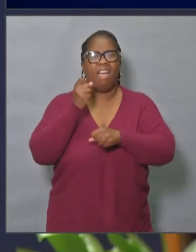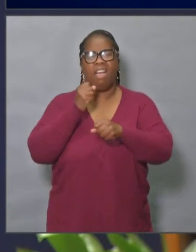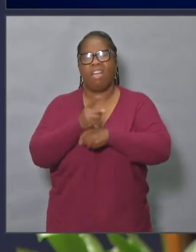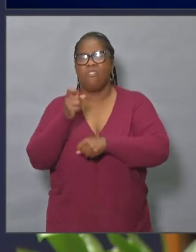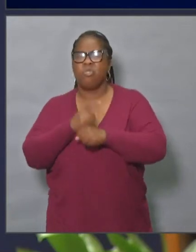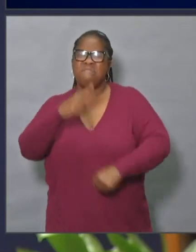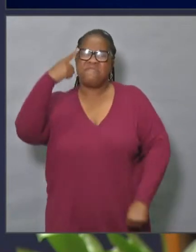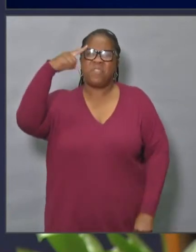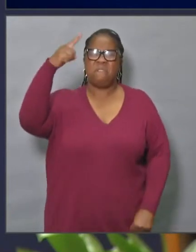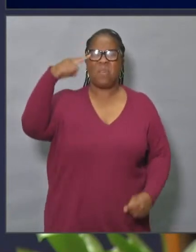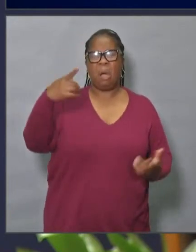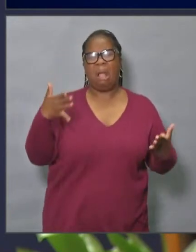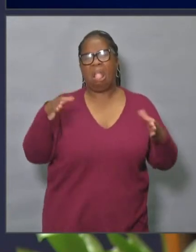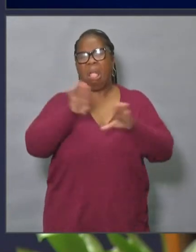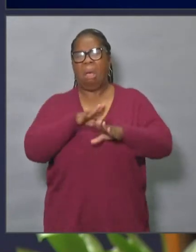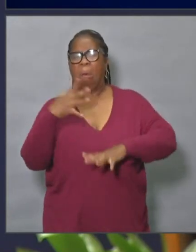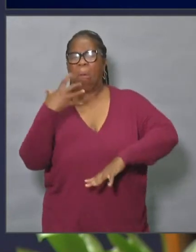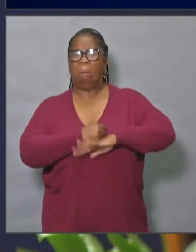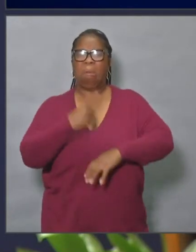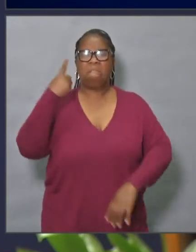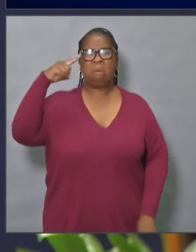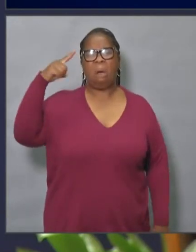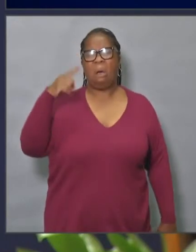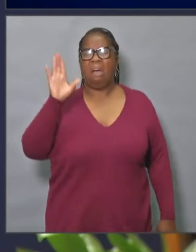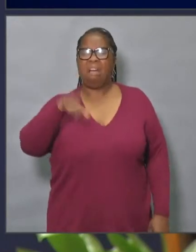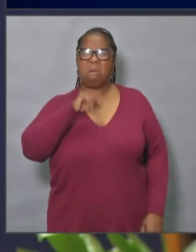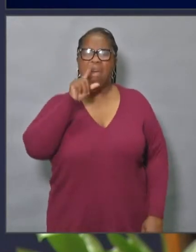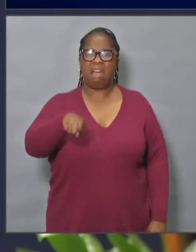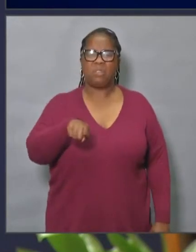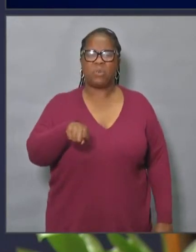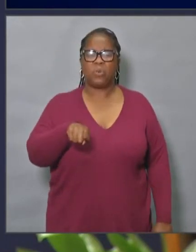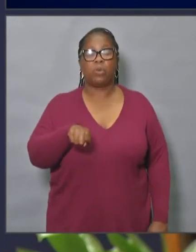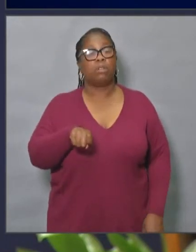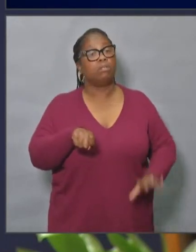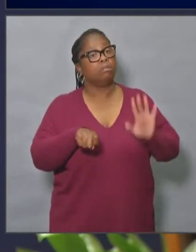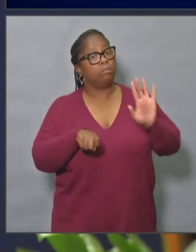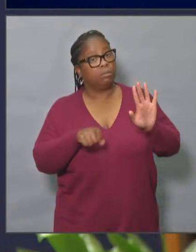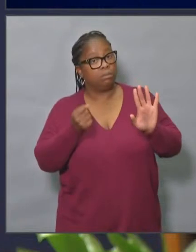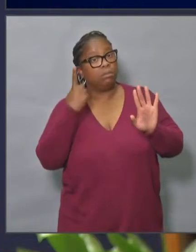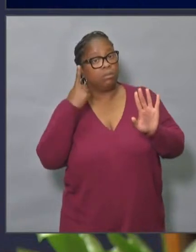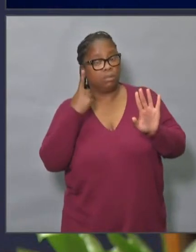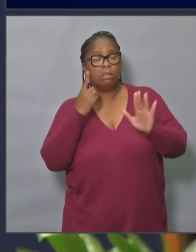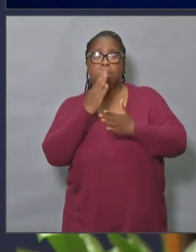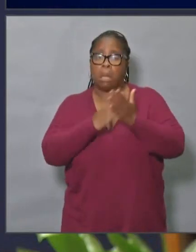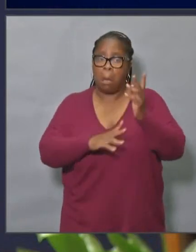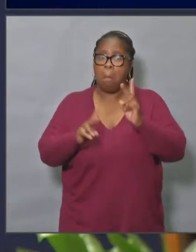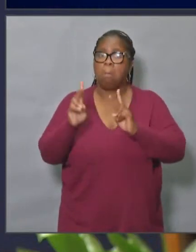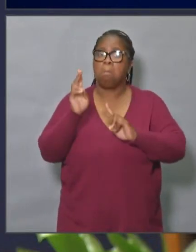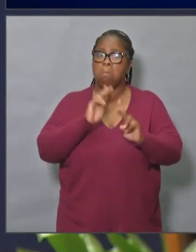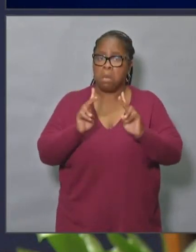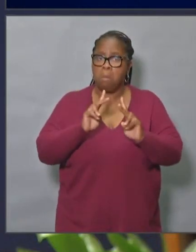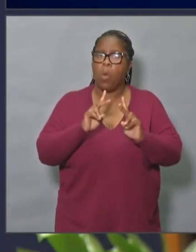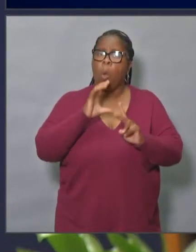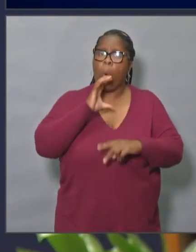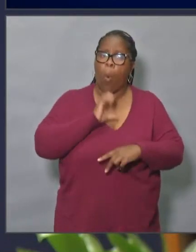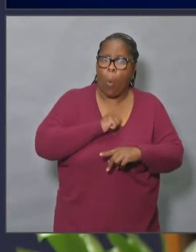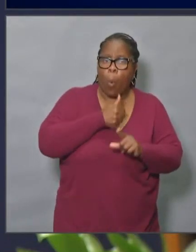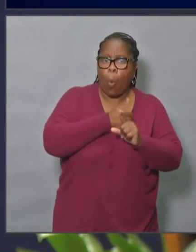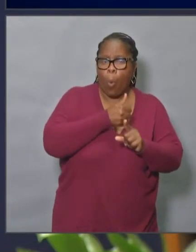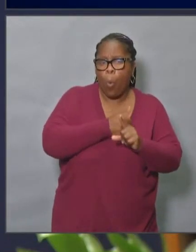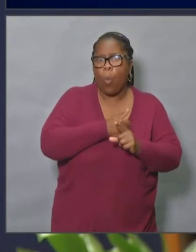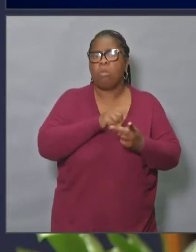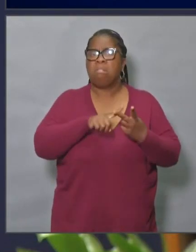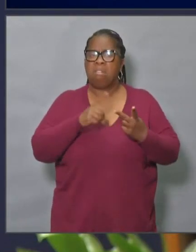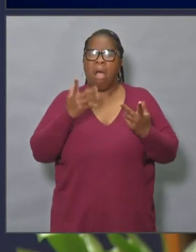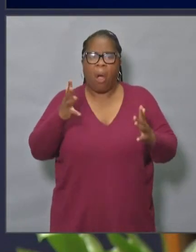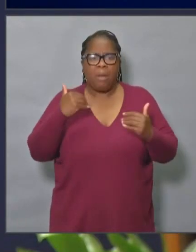this type of a response. There are some similarities with the flu. Individuals who are elderly and those with chronic underlying health conditions do seem to